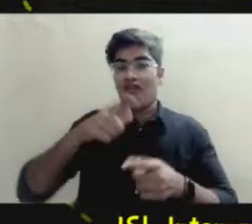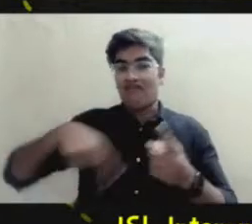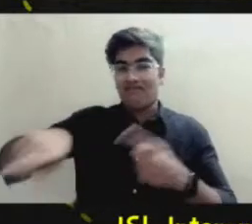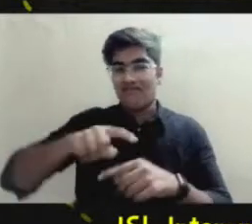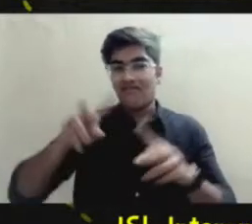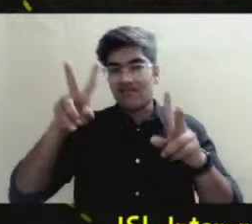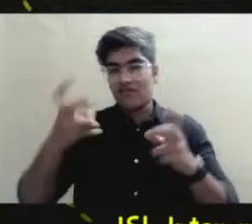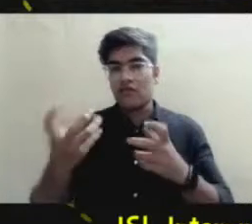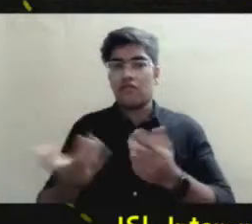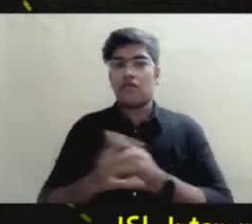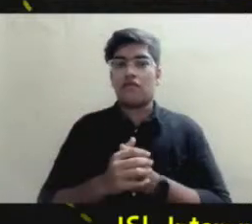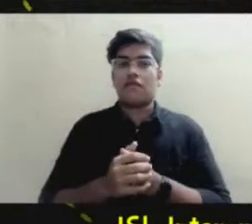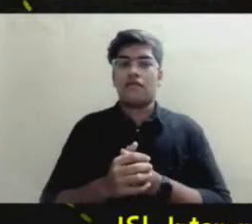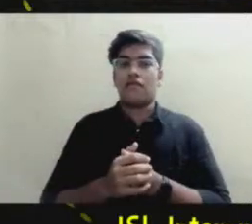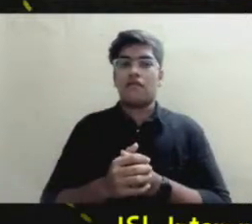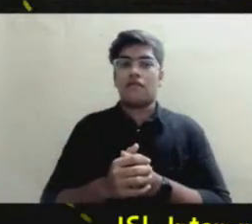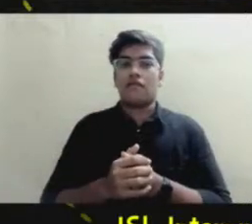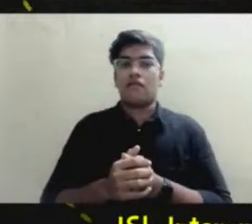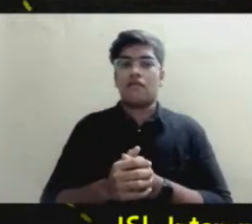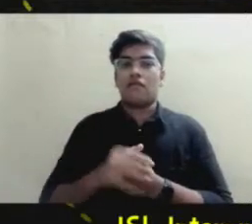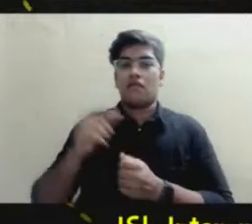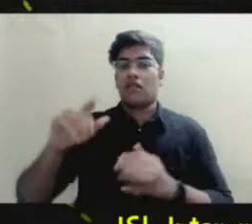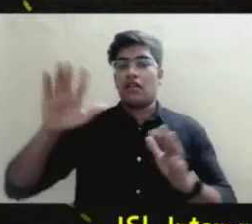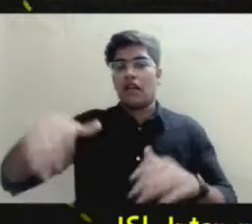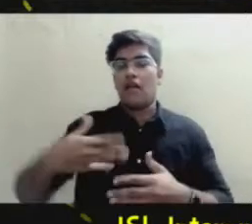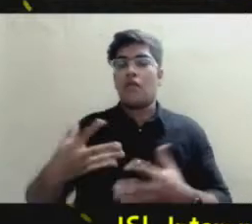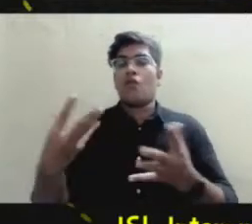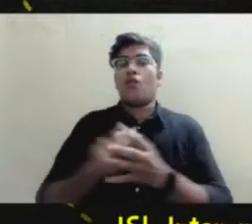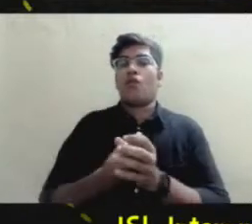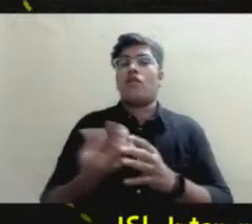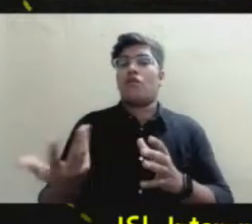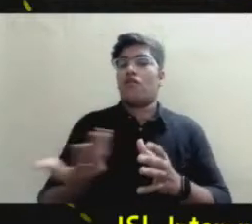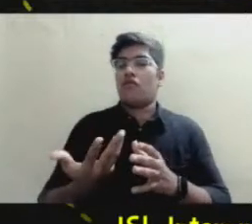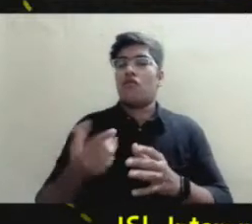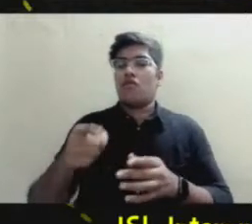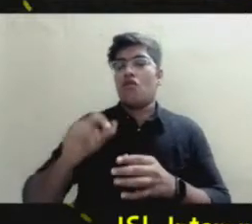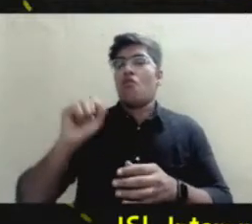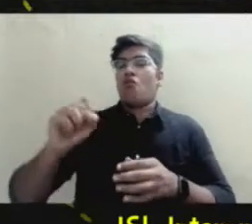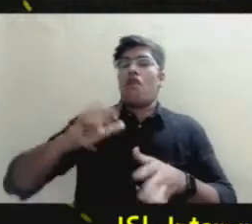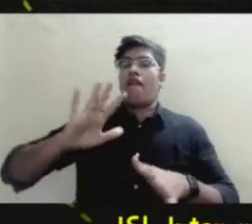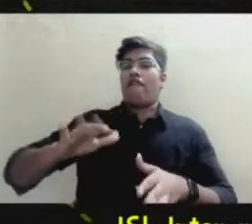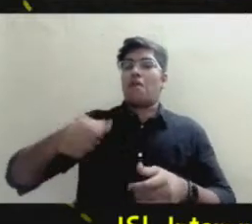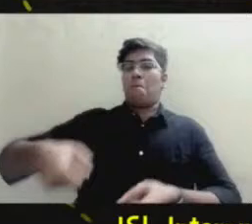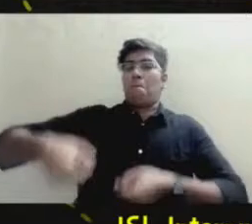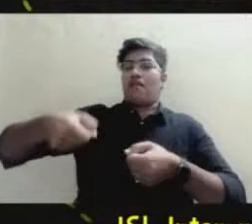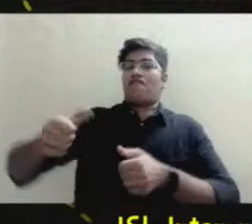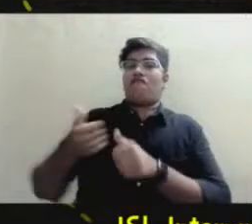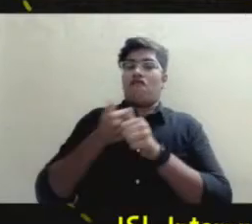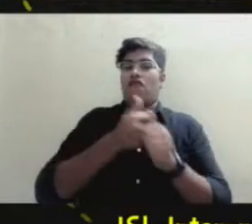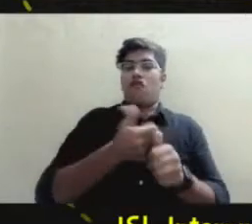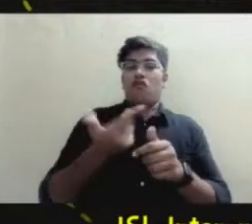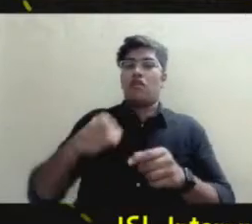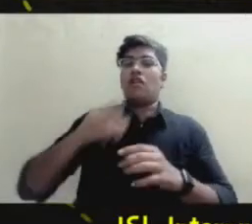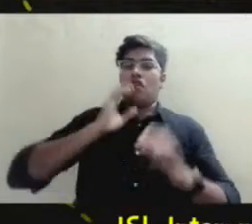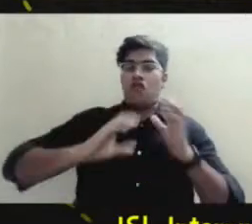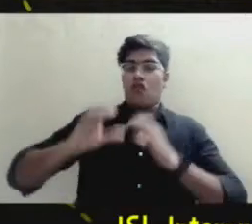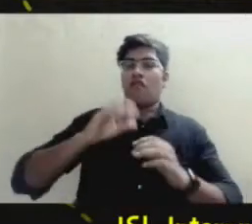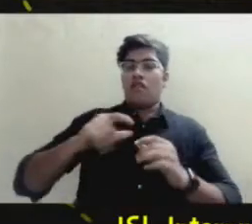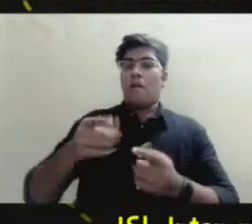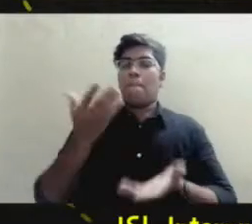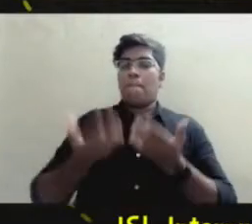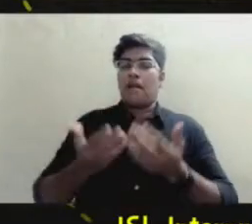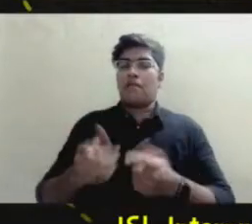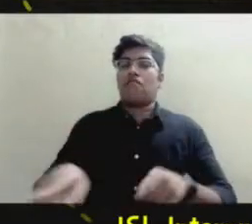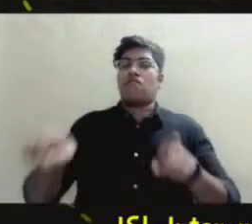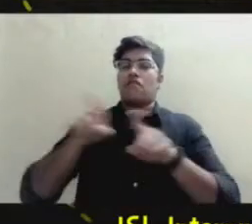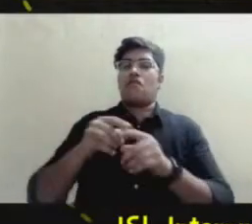guess, came with its own baggage. So that's another conversation that we should perhaps